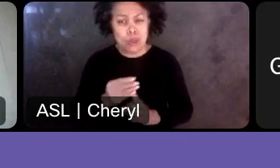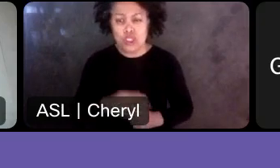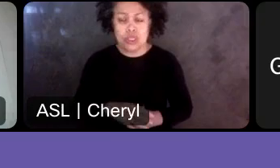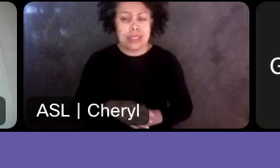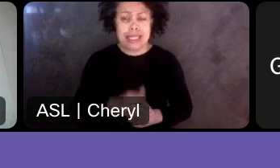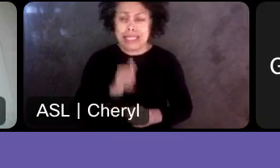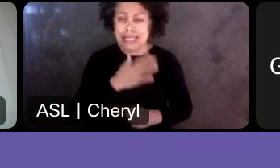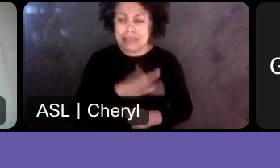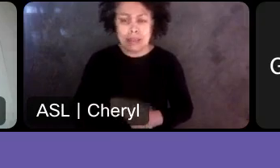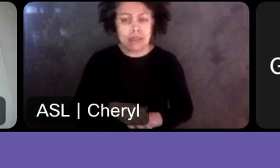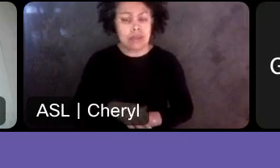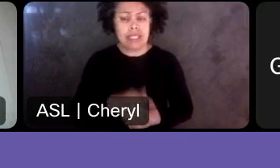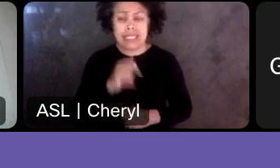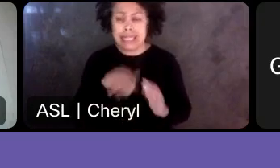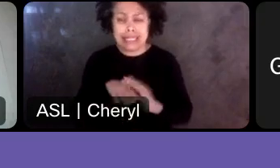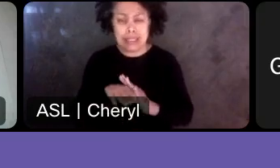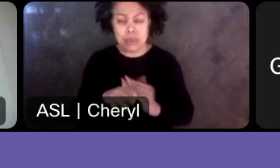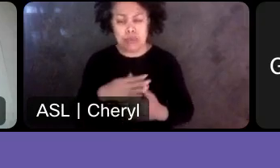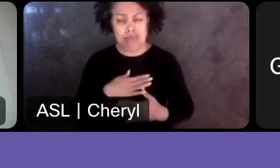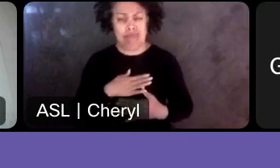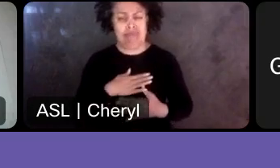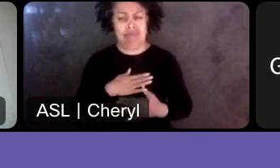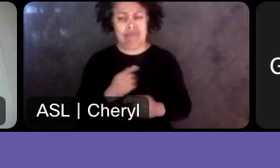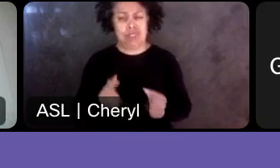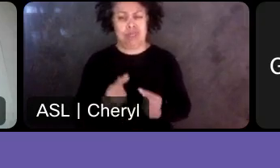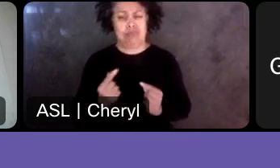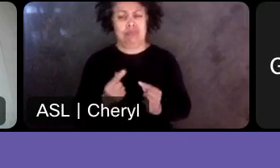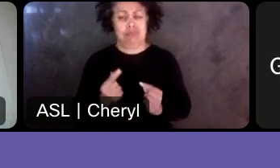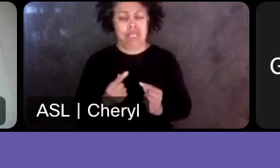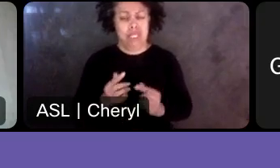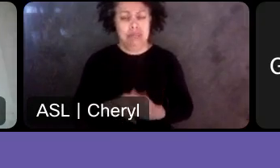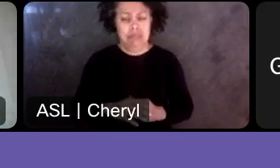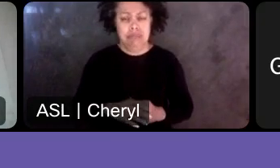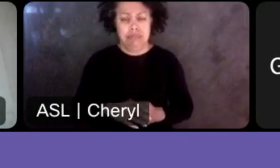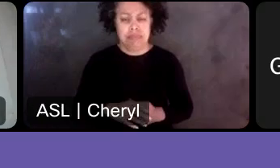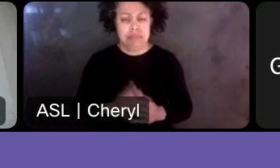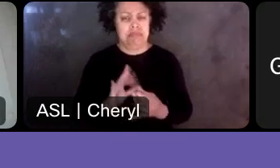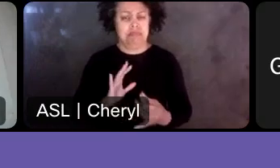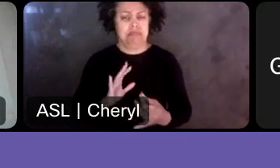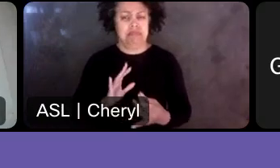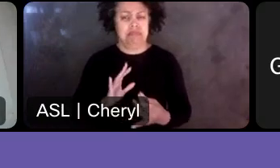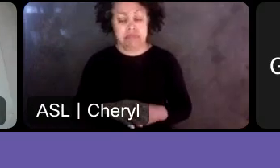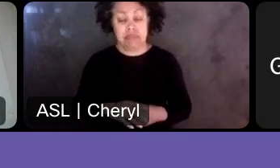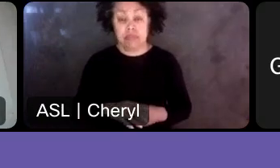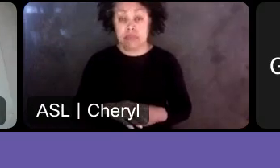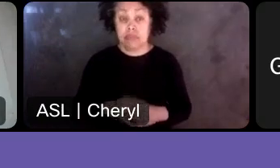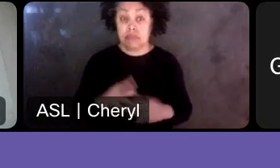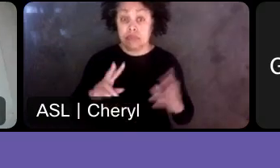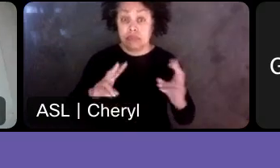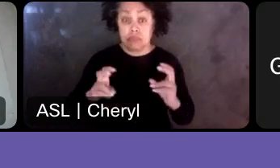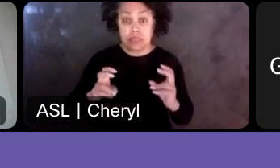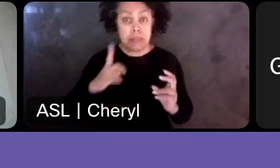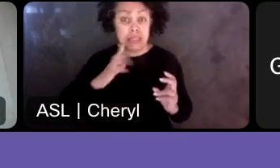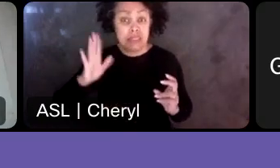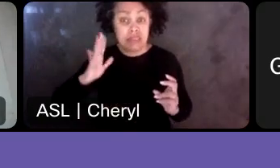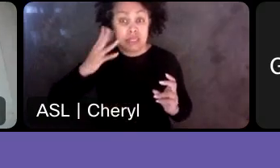experienced harm or feel uncomfortable with services. Quote, due to the past experiences people have had